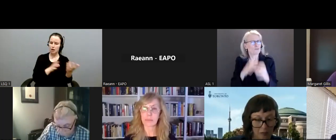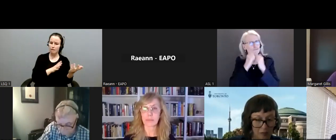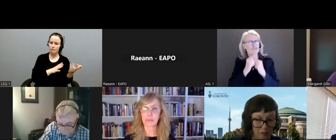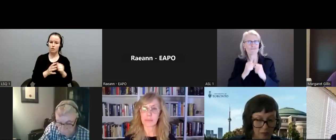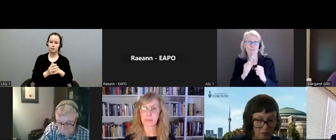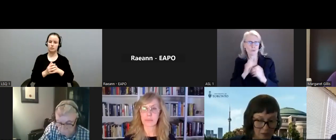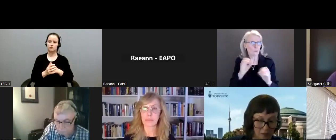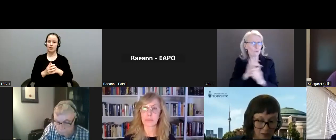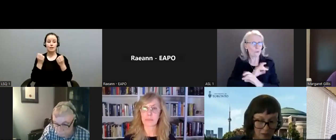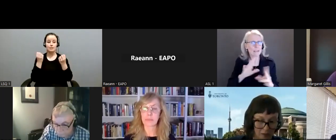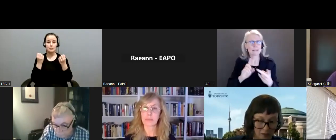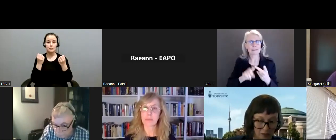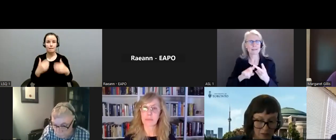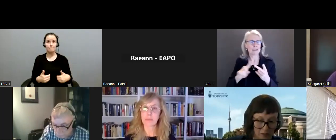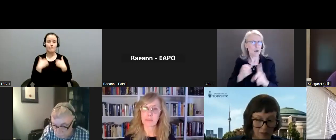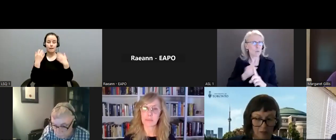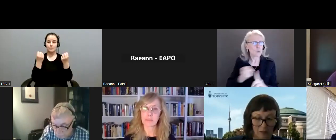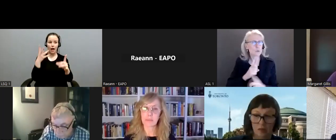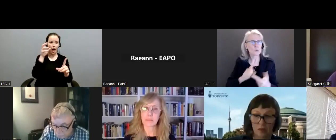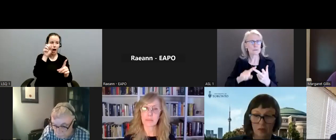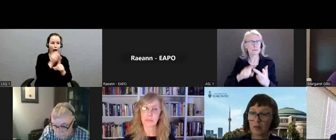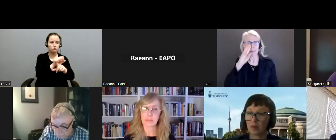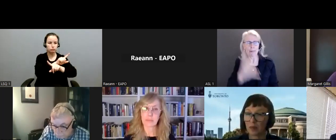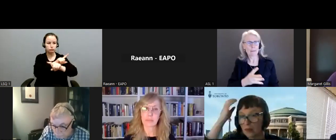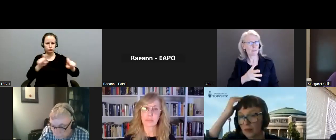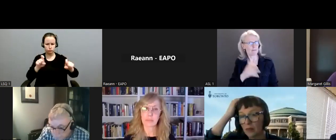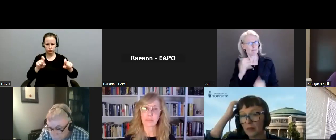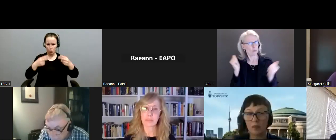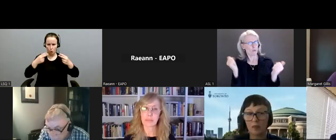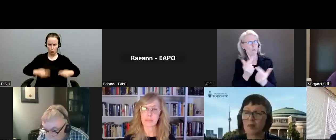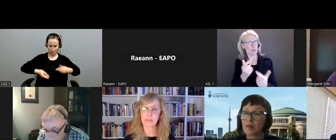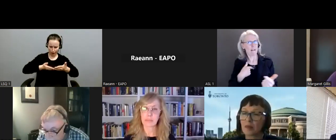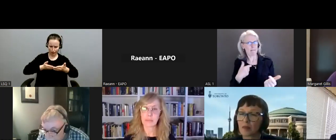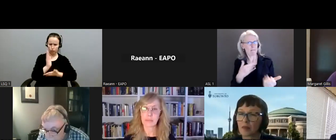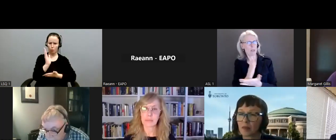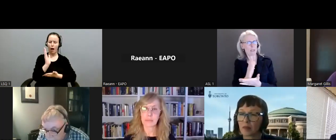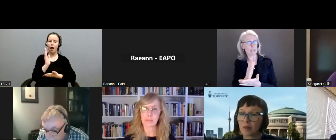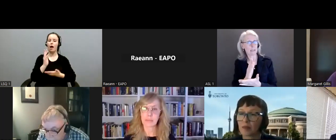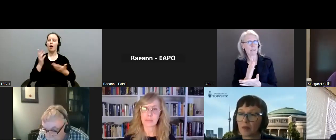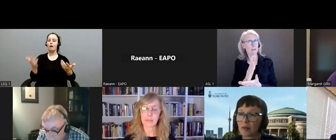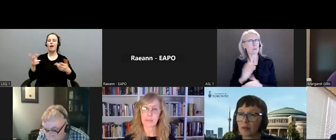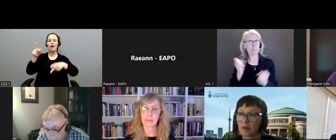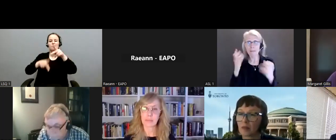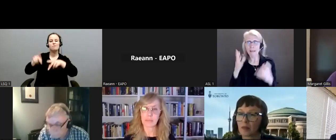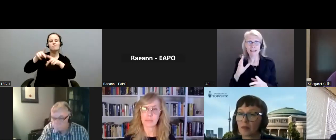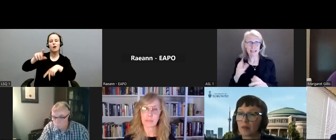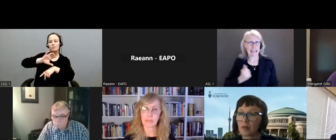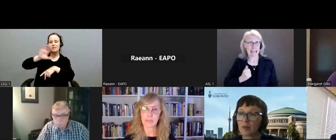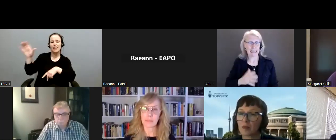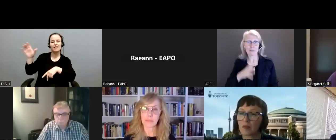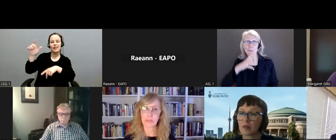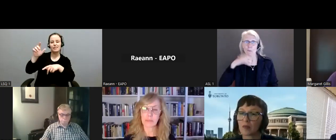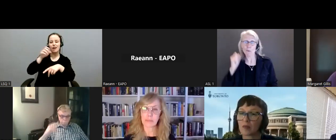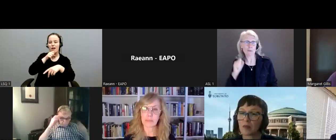basic human right. Yet older Canadians and many older persons around the world remain unprotected under international